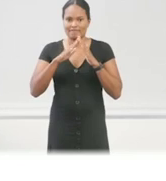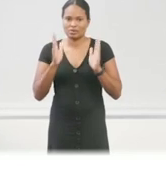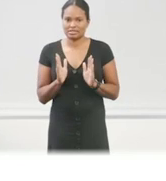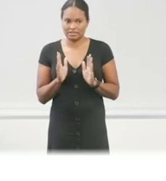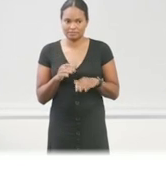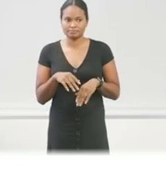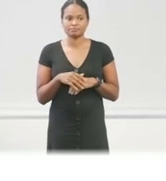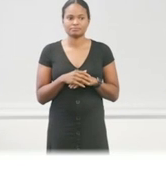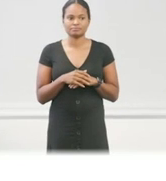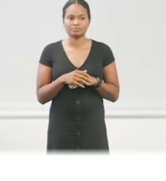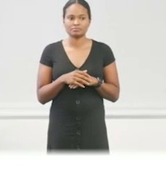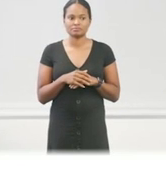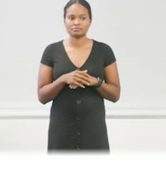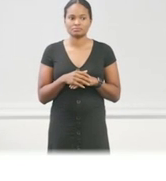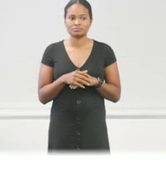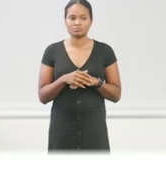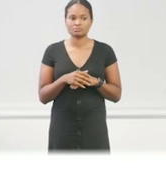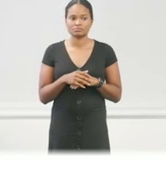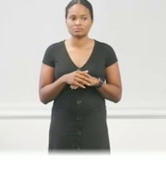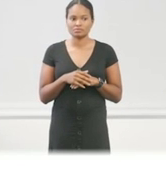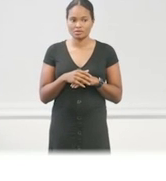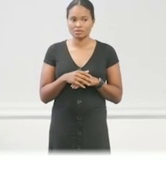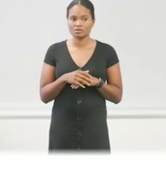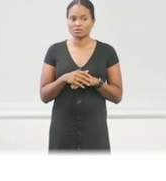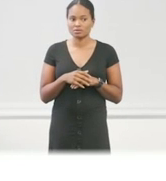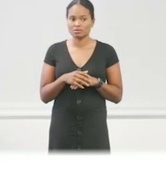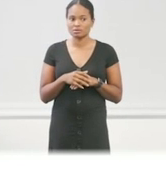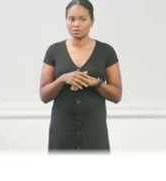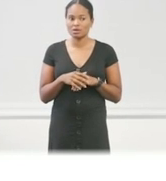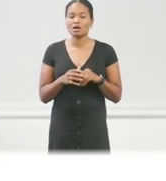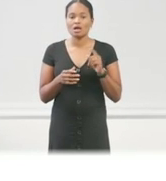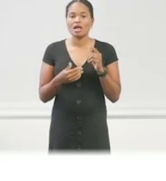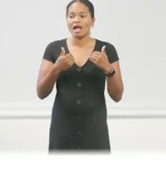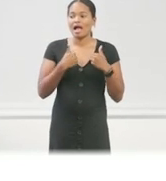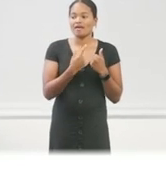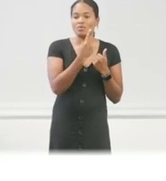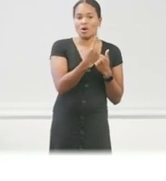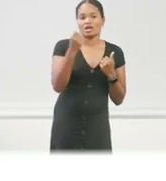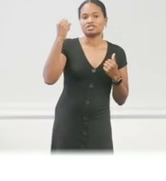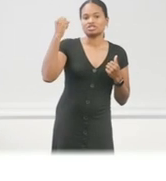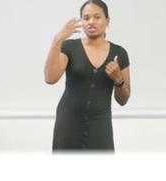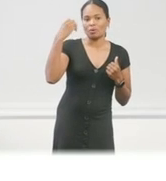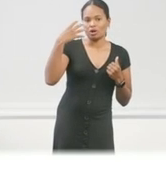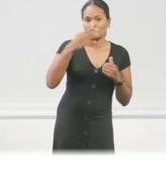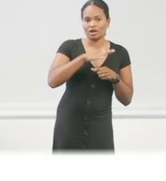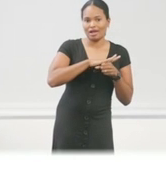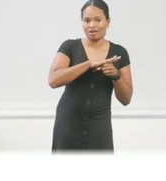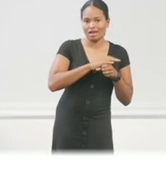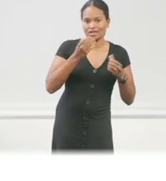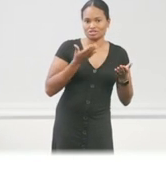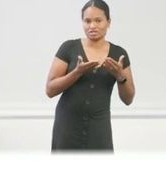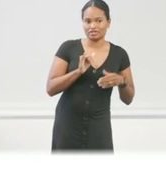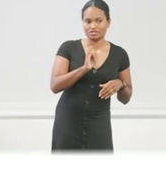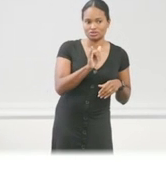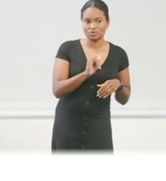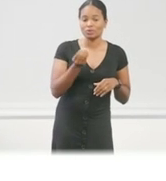and Main. And they have laundry and shower services over there too. Food all day, hot